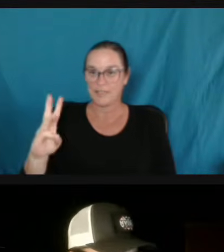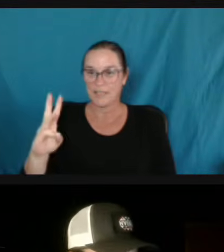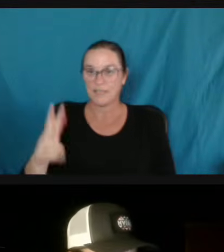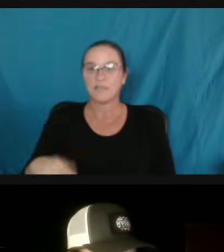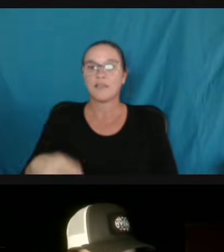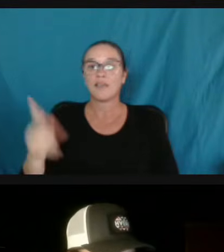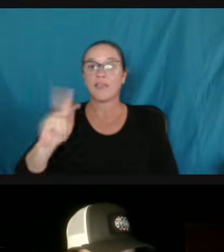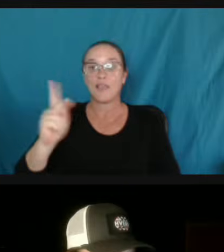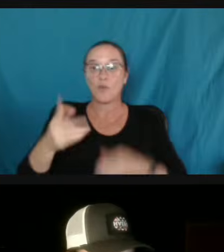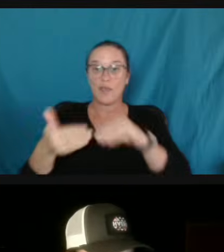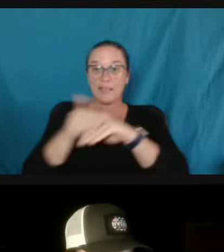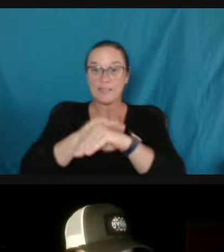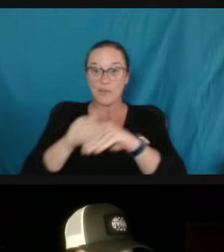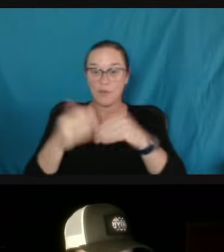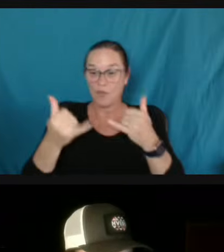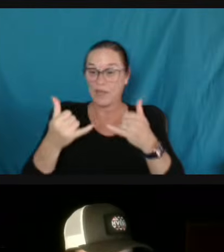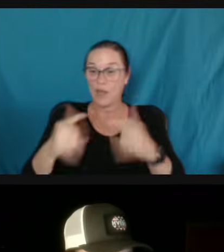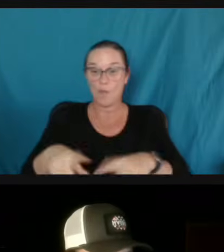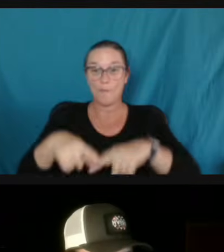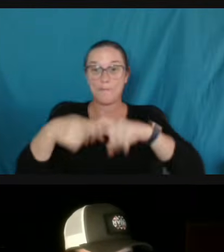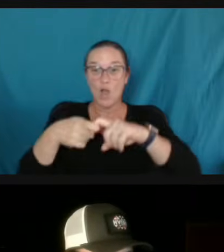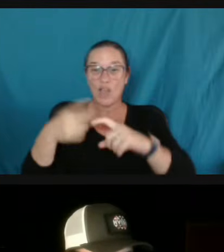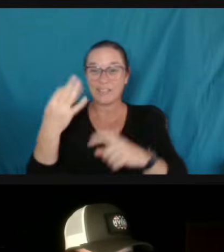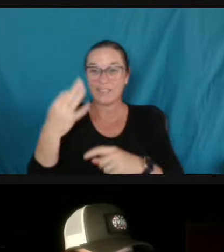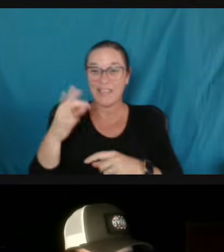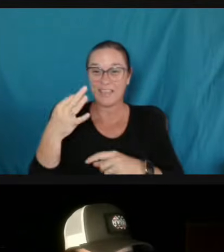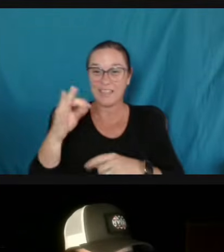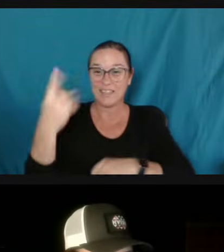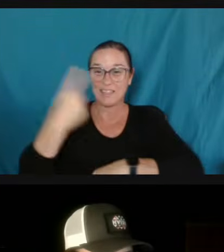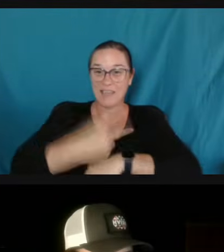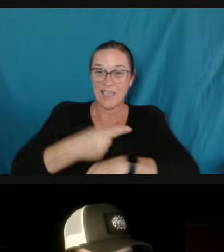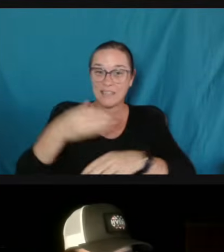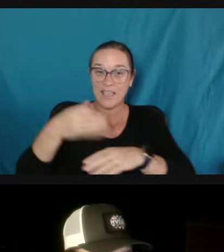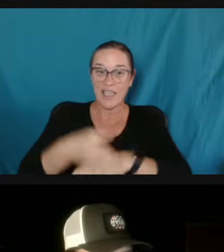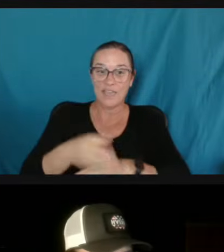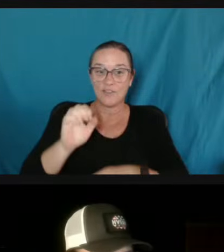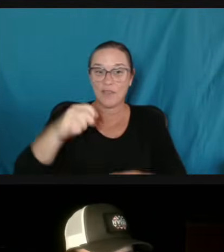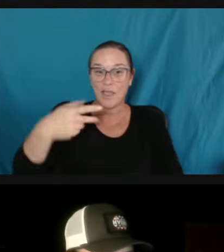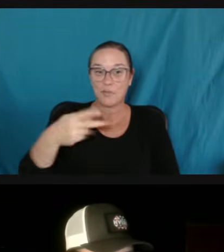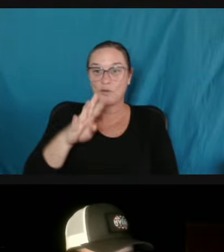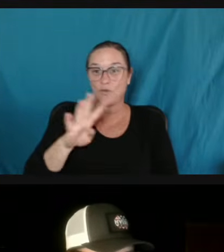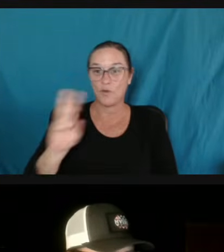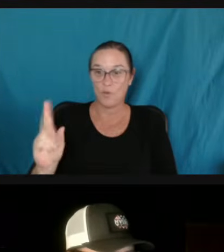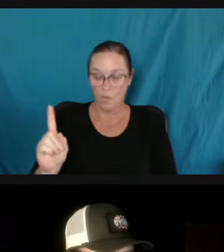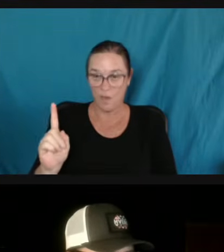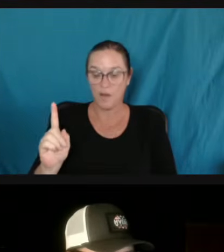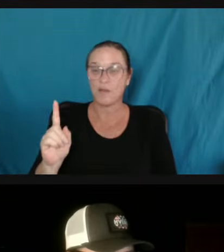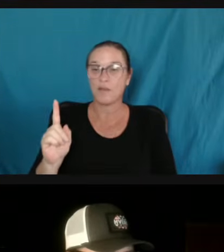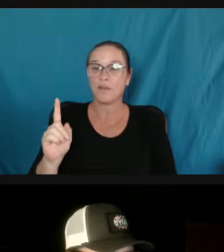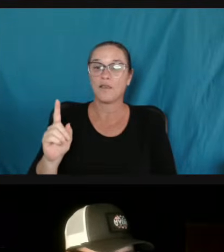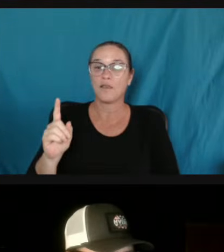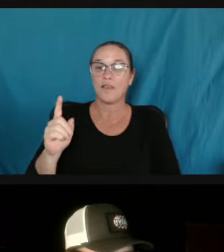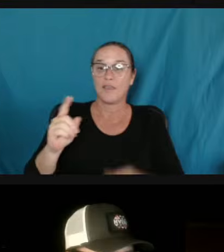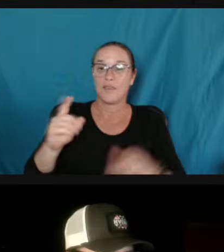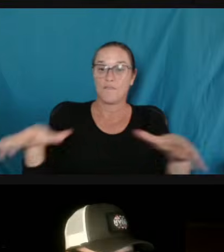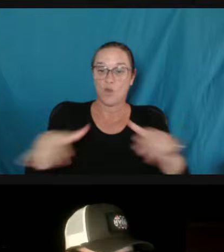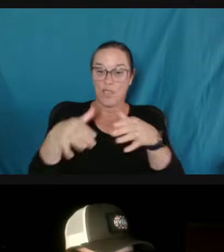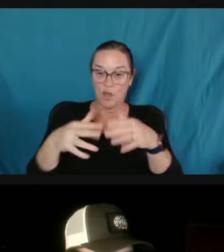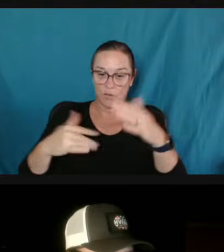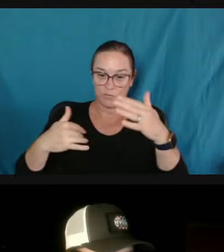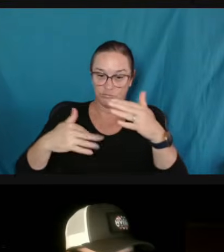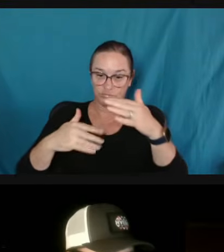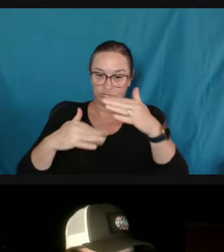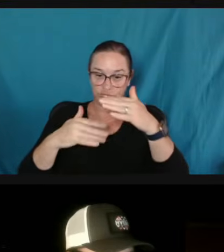eruption remains paused, now 19 days following episode 41, as the volcano continues to recharge for its next round. Here's a